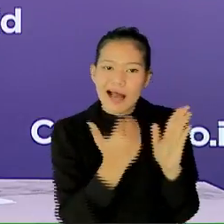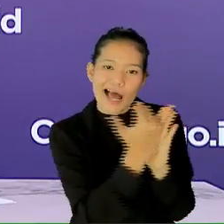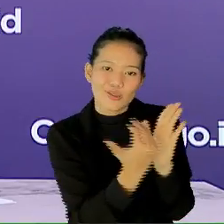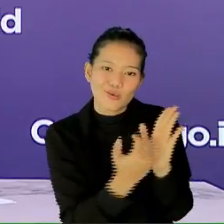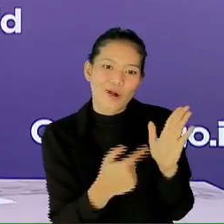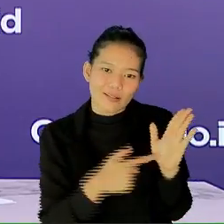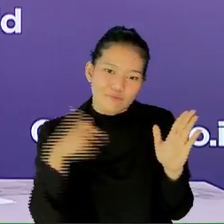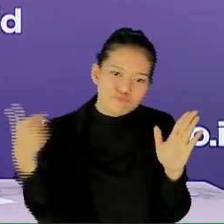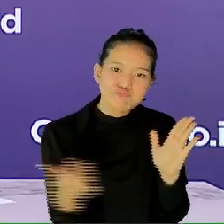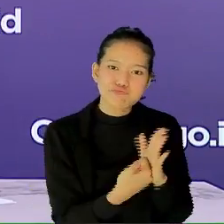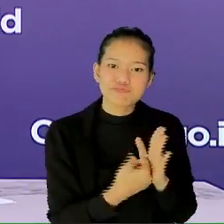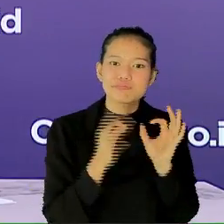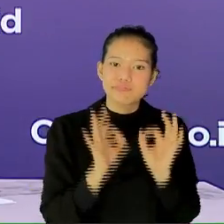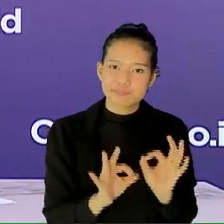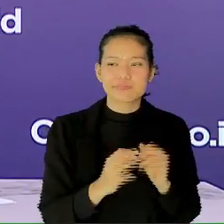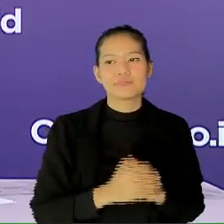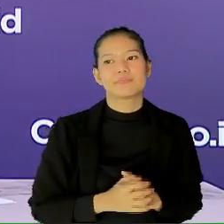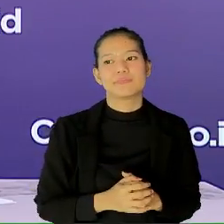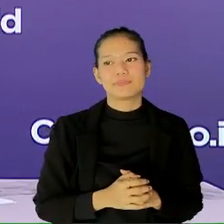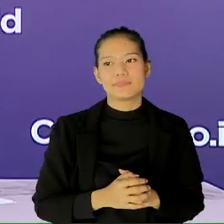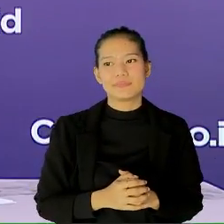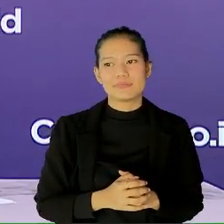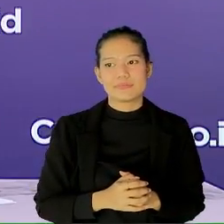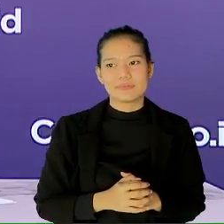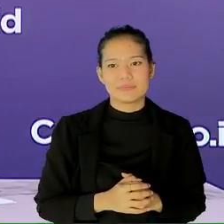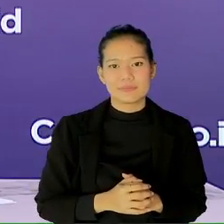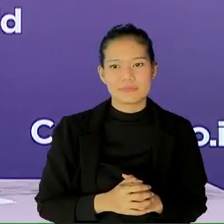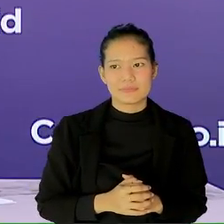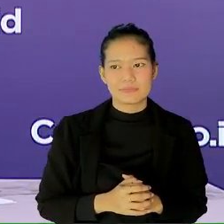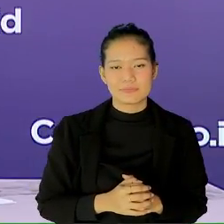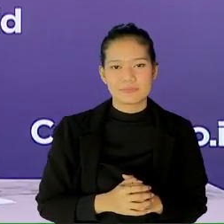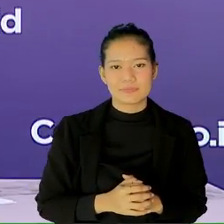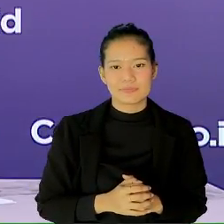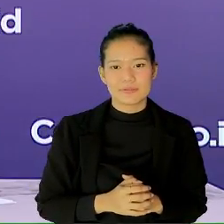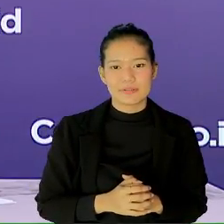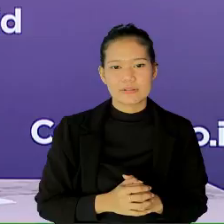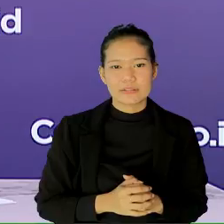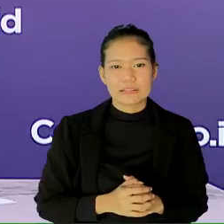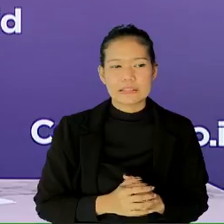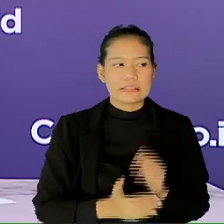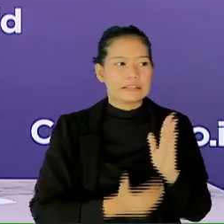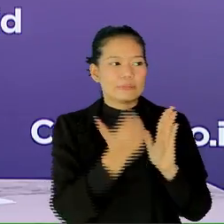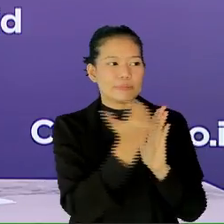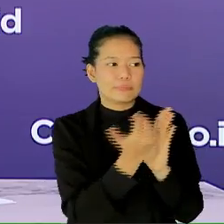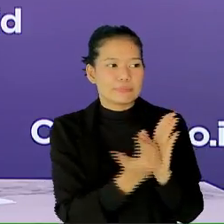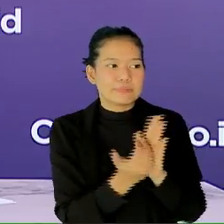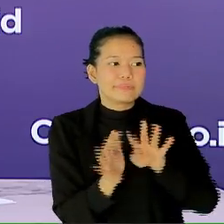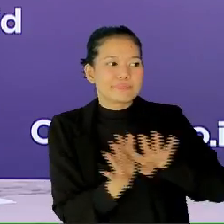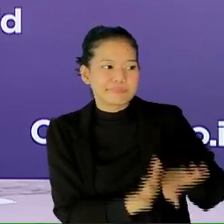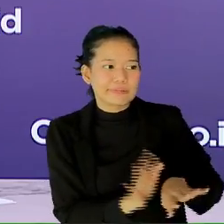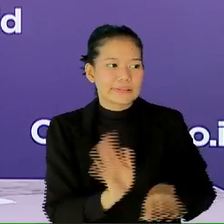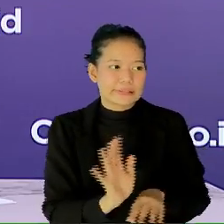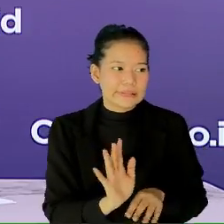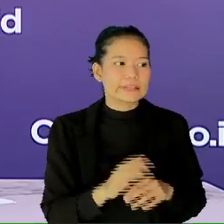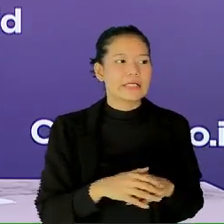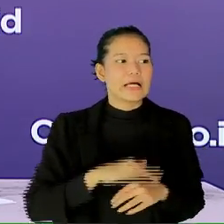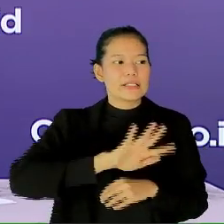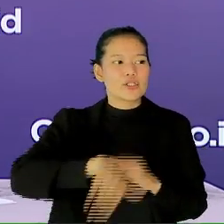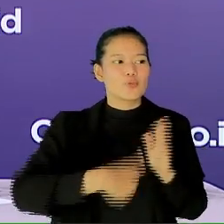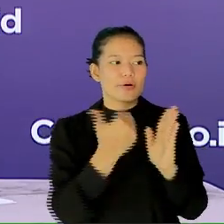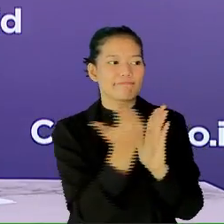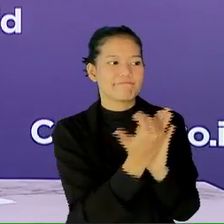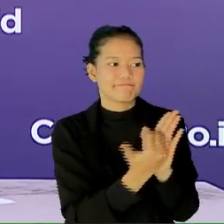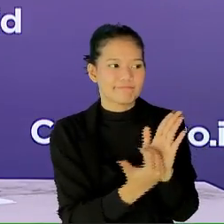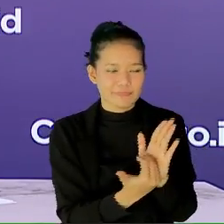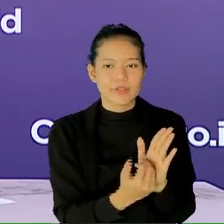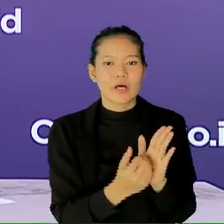with the integrity. Do not be that person who finds loopholes in the rules or cheats. All policies